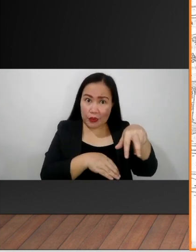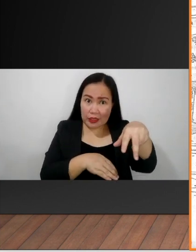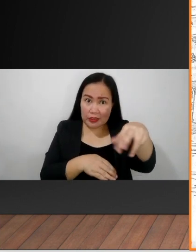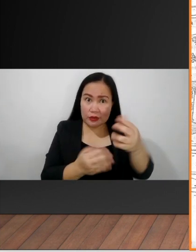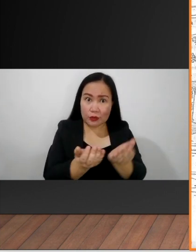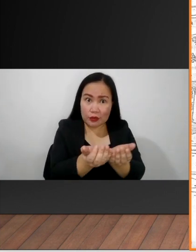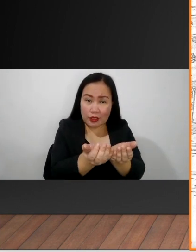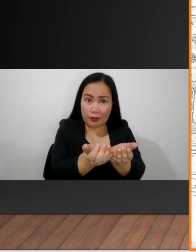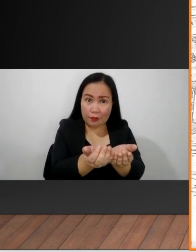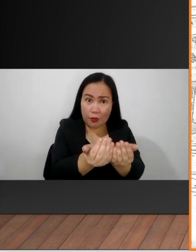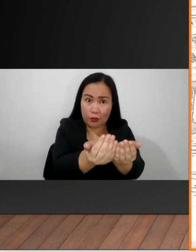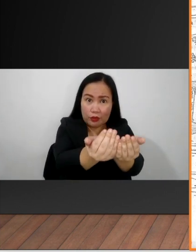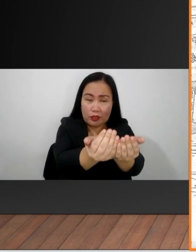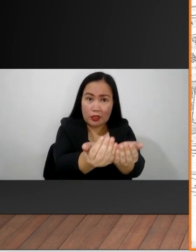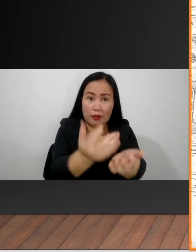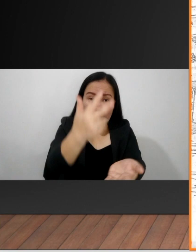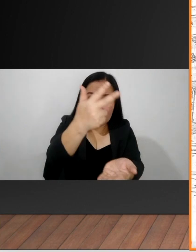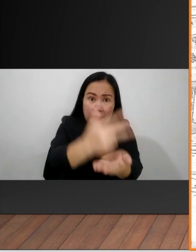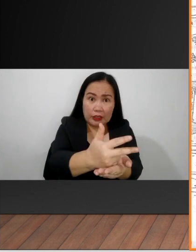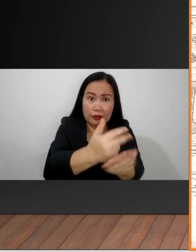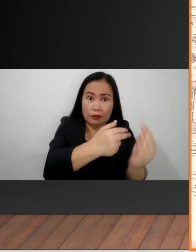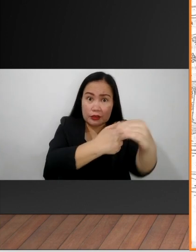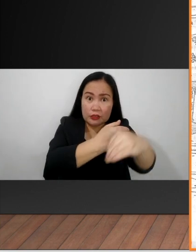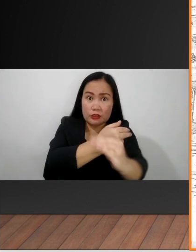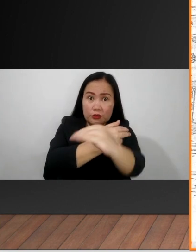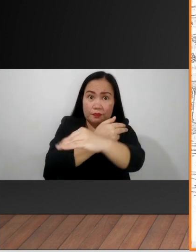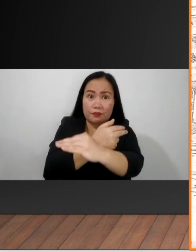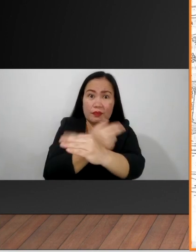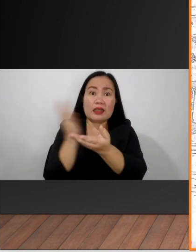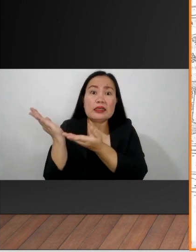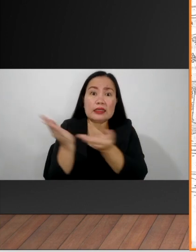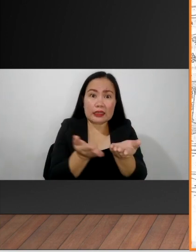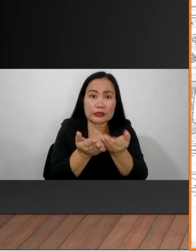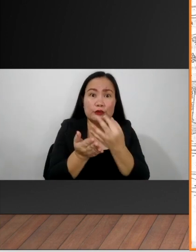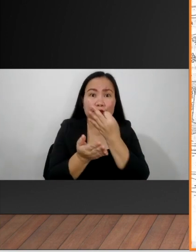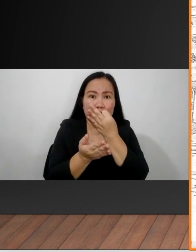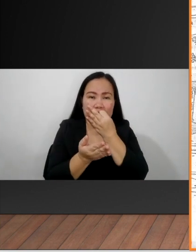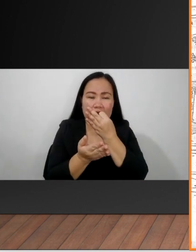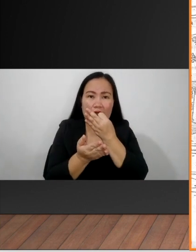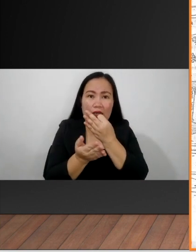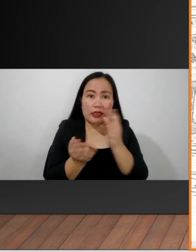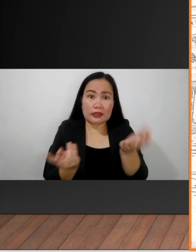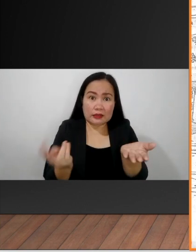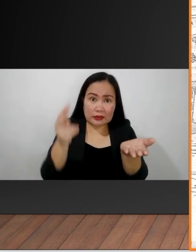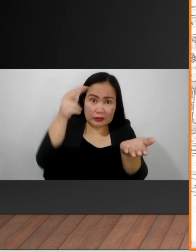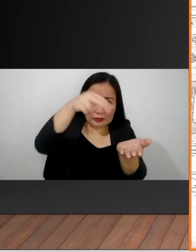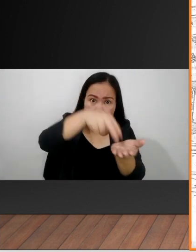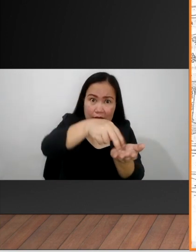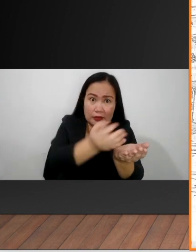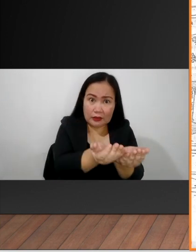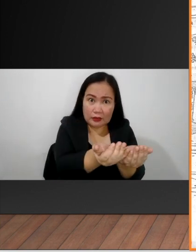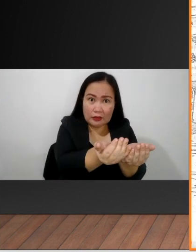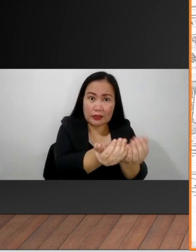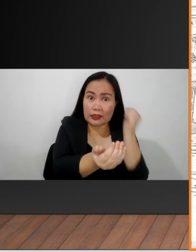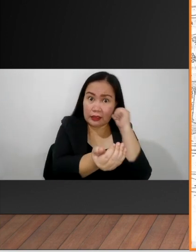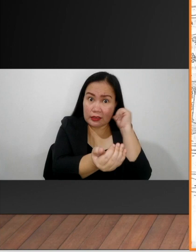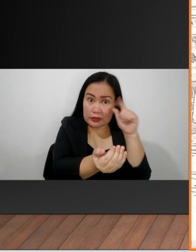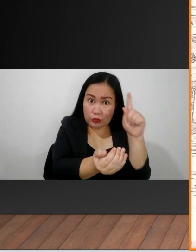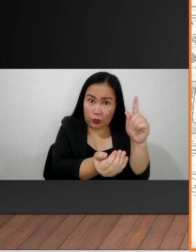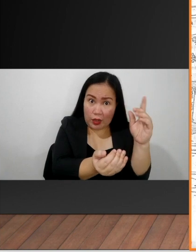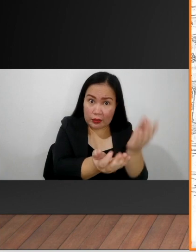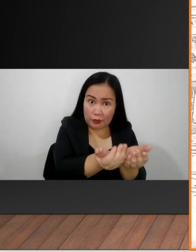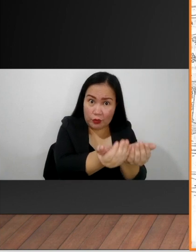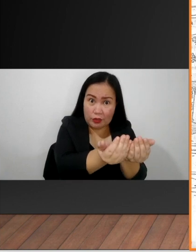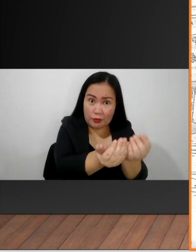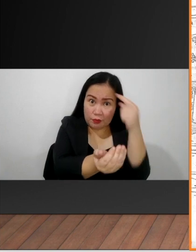boats parked on the shore. They were carrying food. They boarded the boat. The girls are in